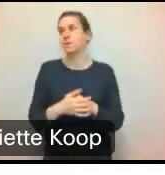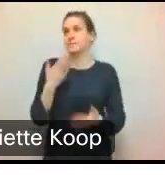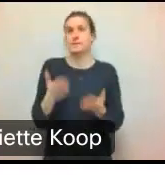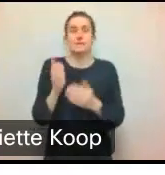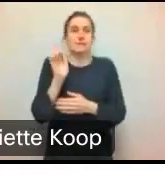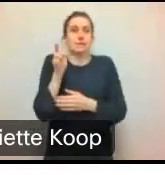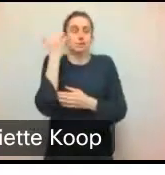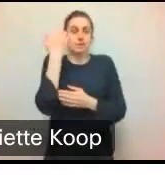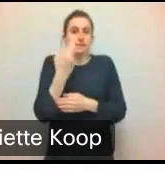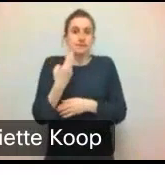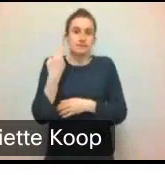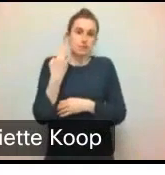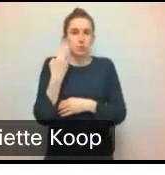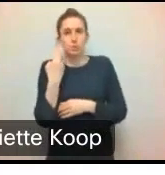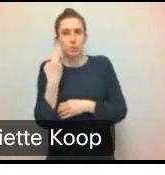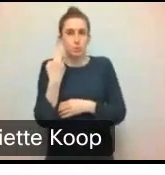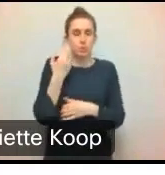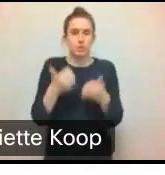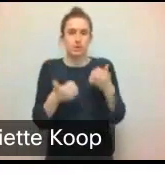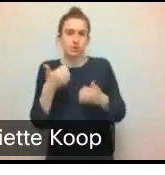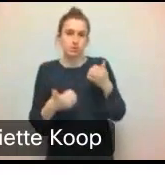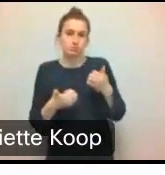Again, your journey is different.